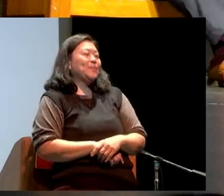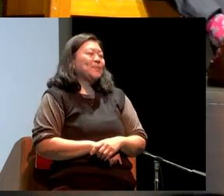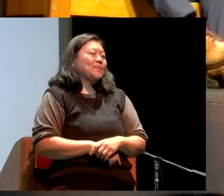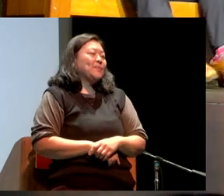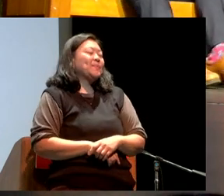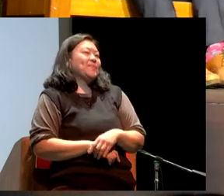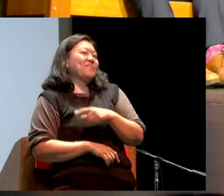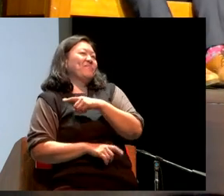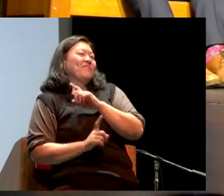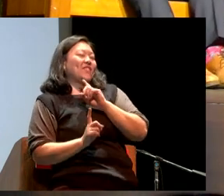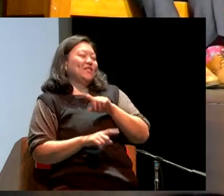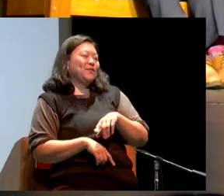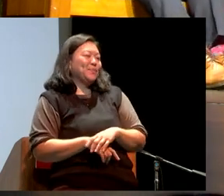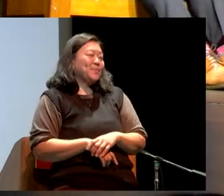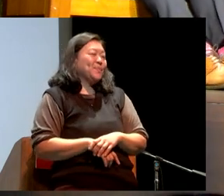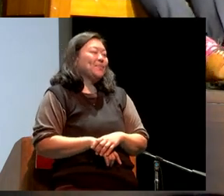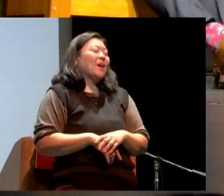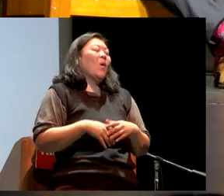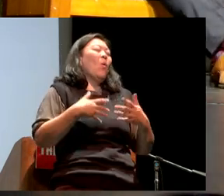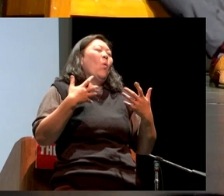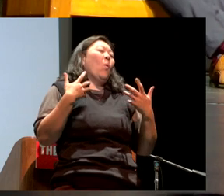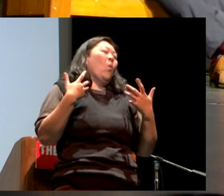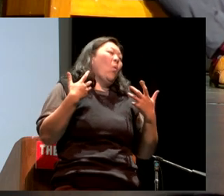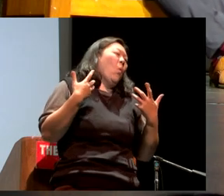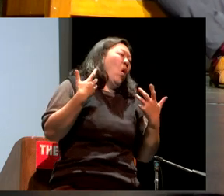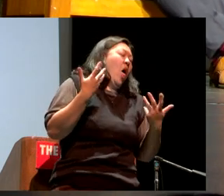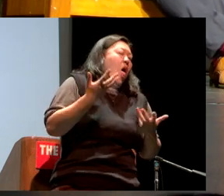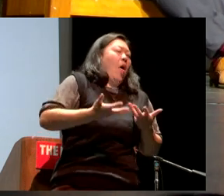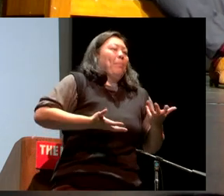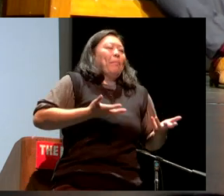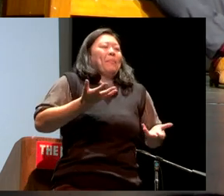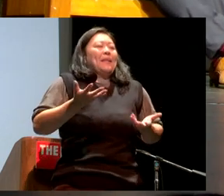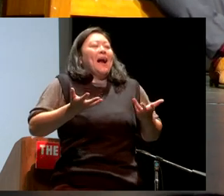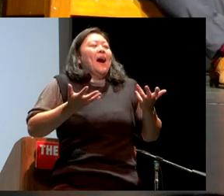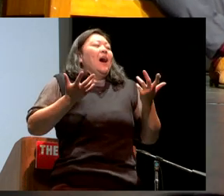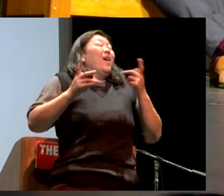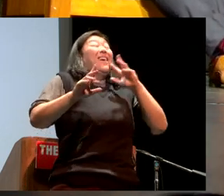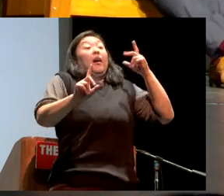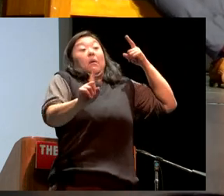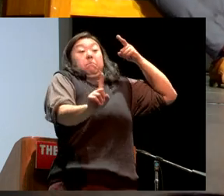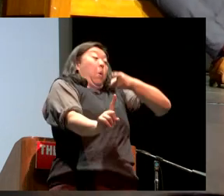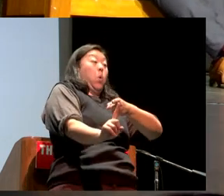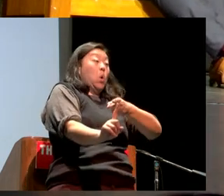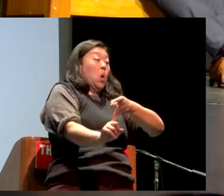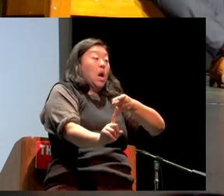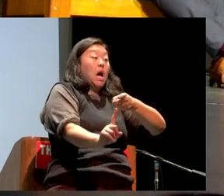more boring than him, so he can prepare his thing. But yes, it does, because